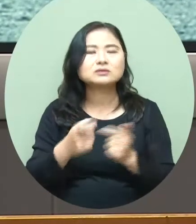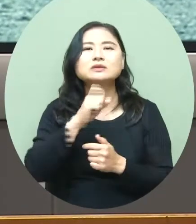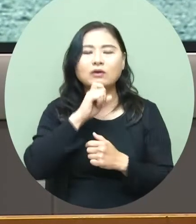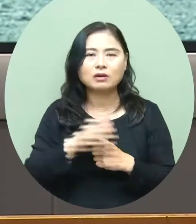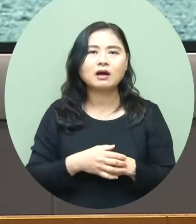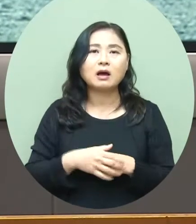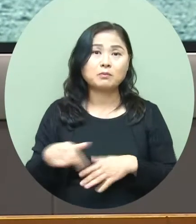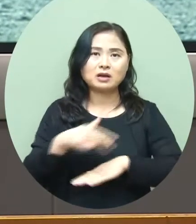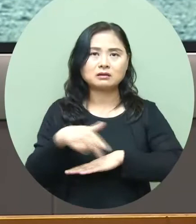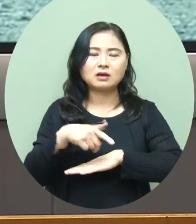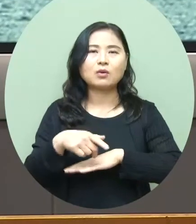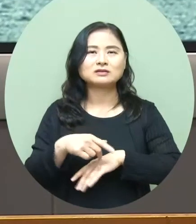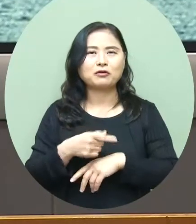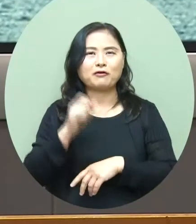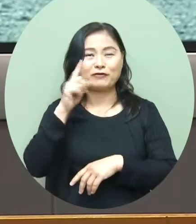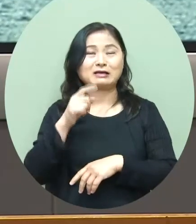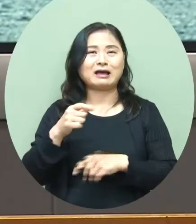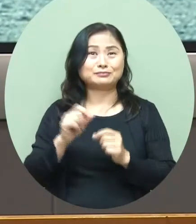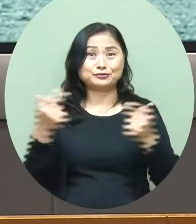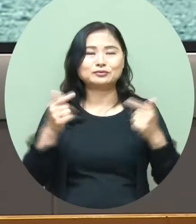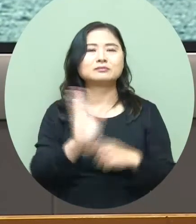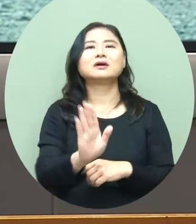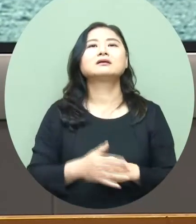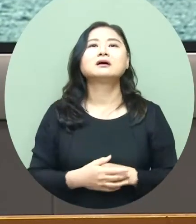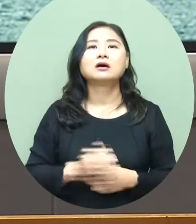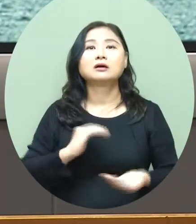We have always had these silent carriers.